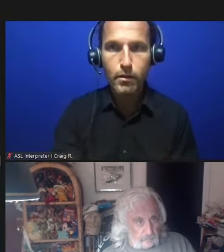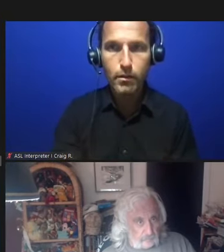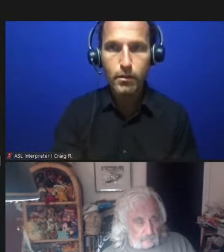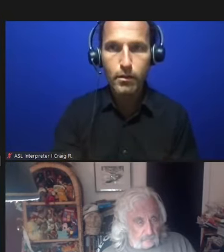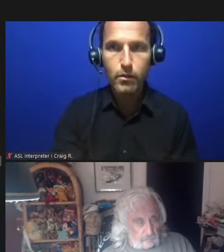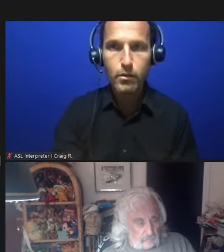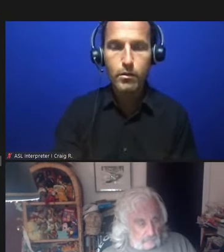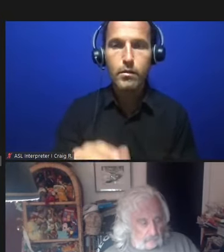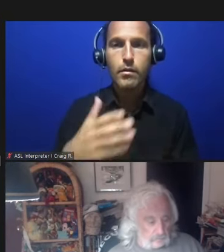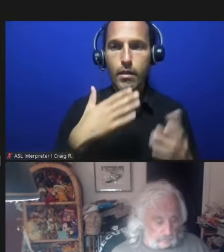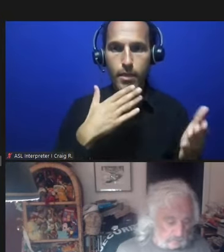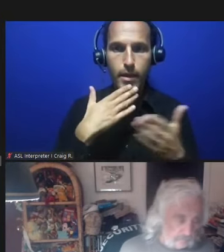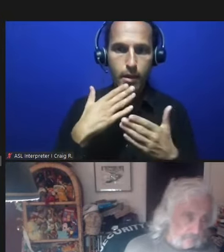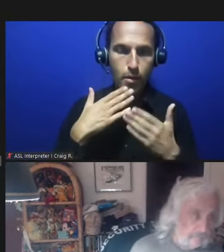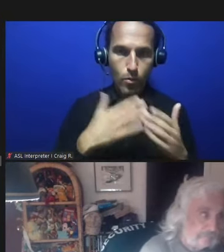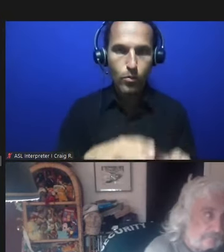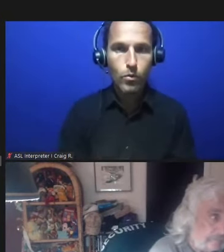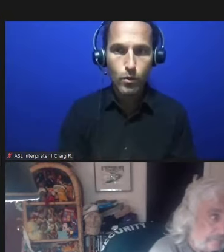Thank you.